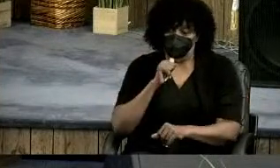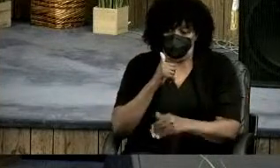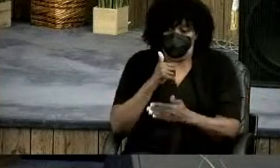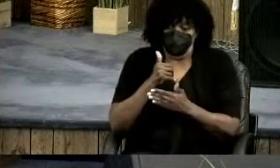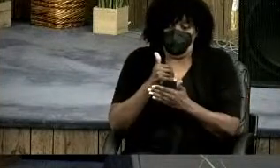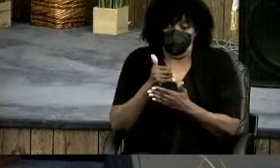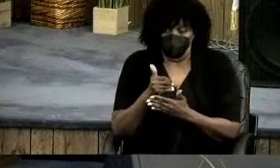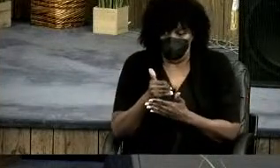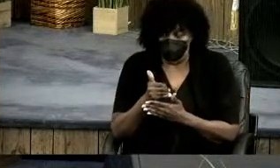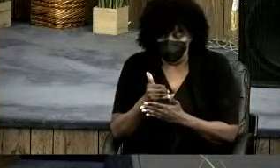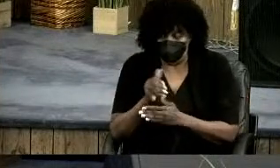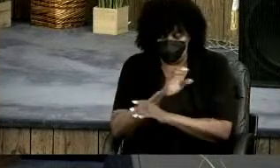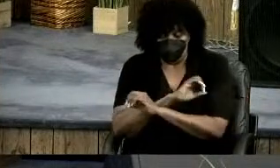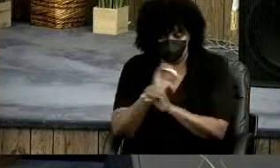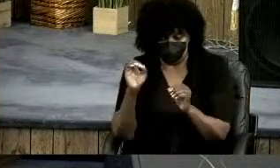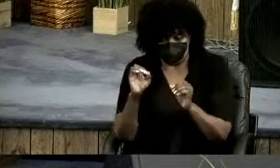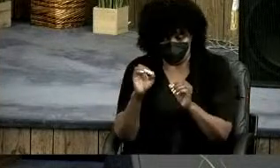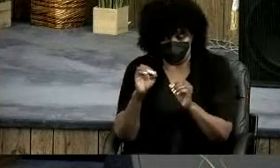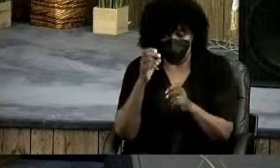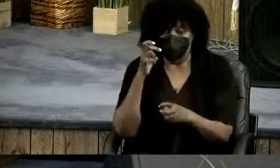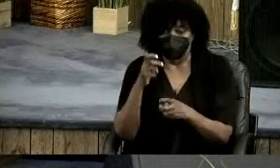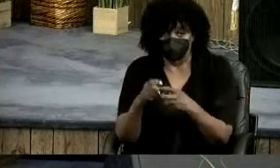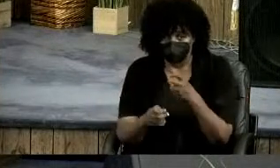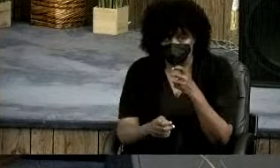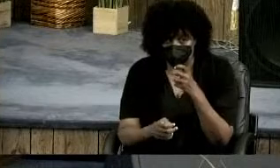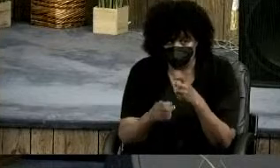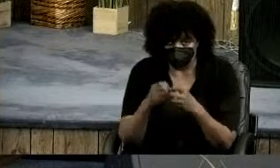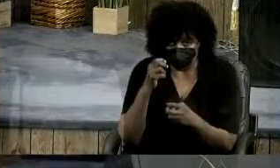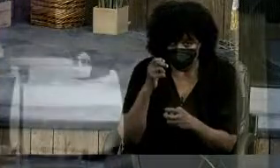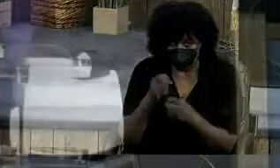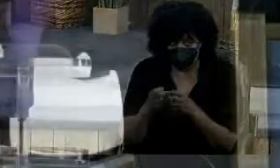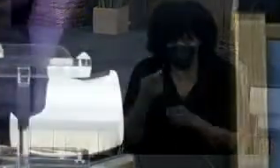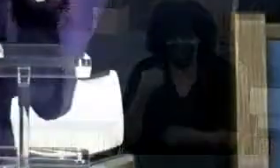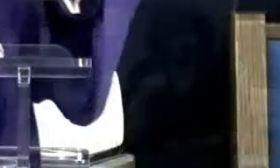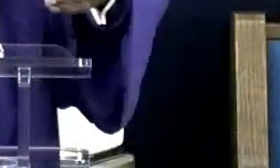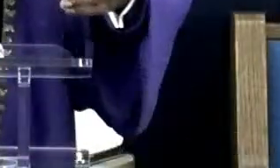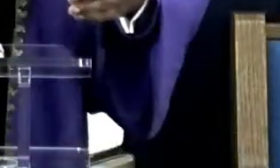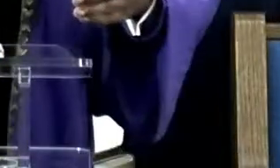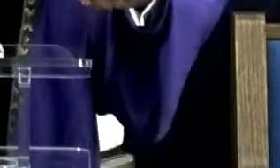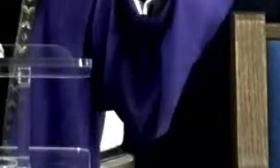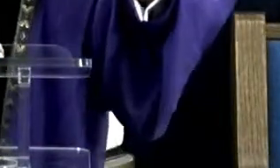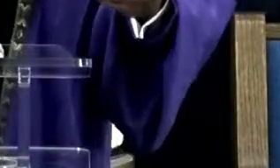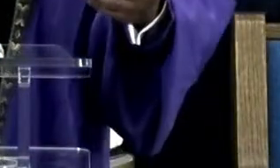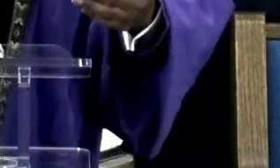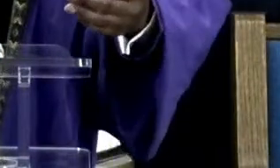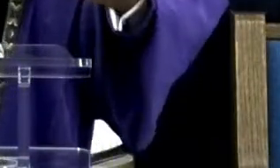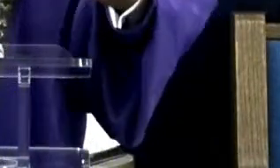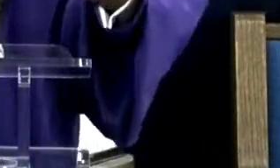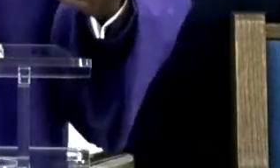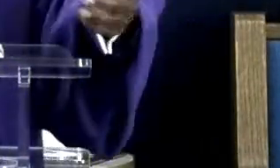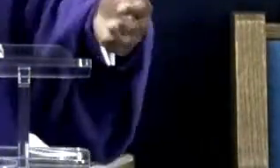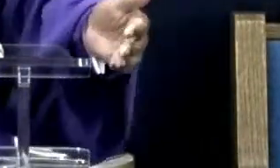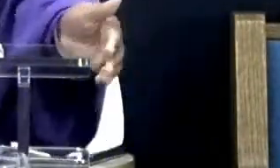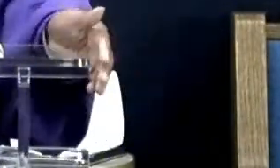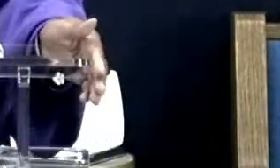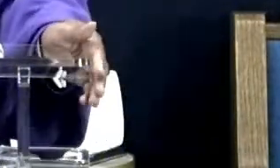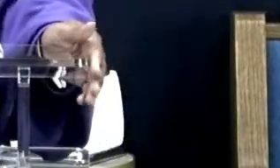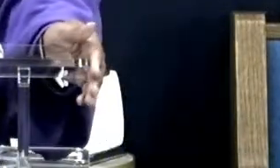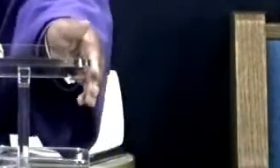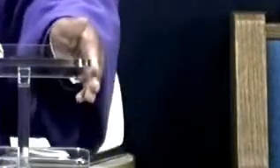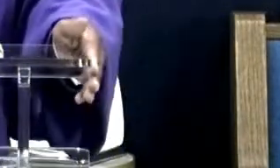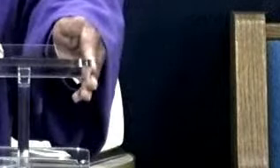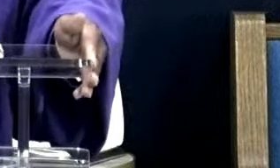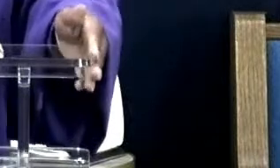So can you do that for me? Amen. Amen. We want to reverence God's holy communion,